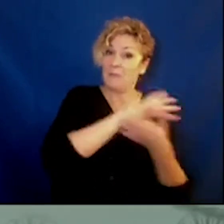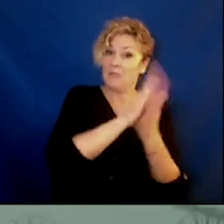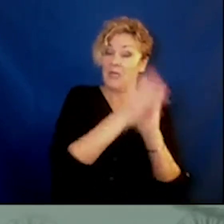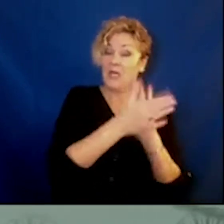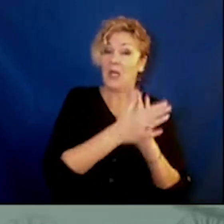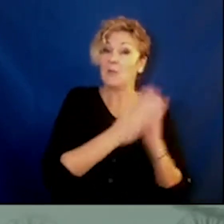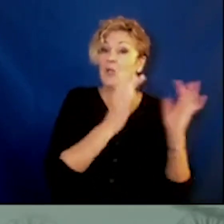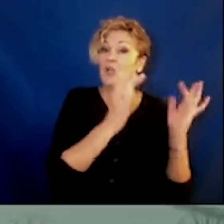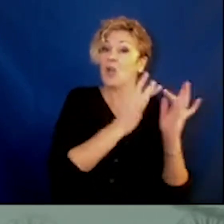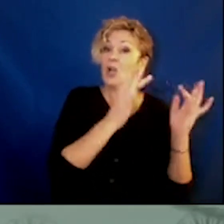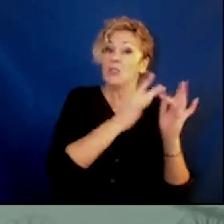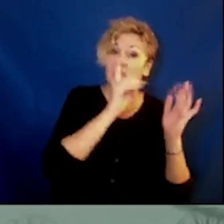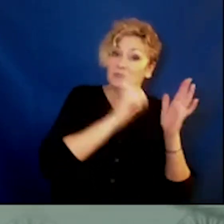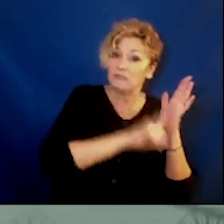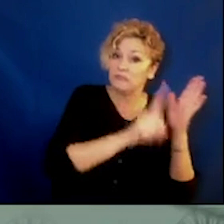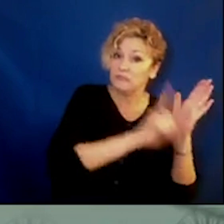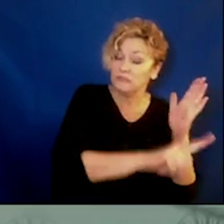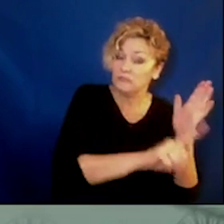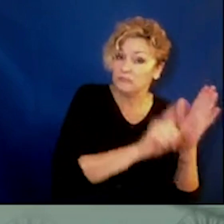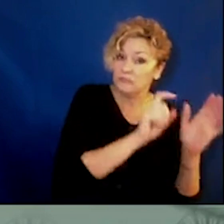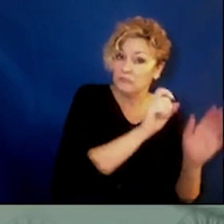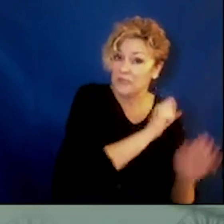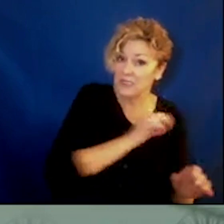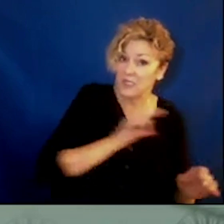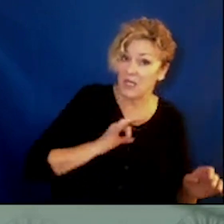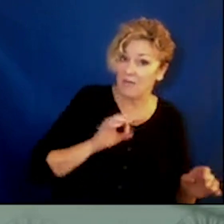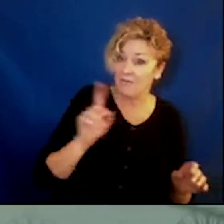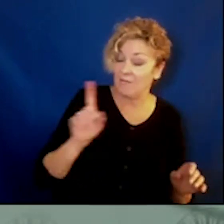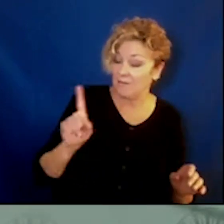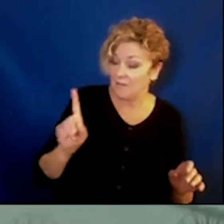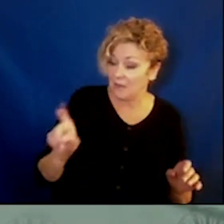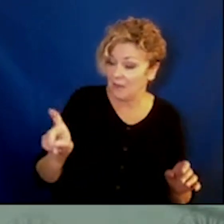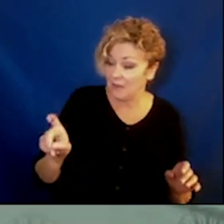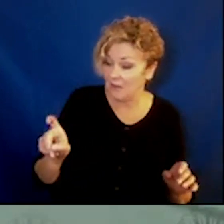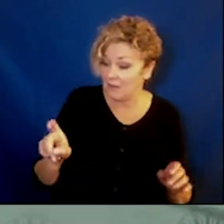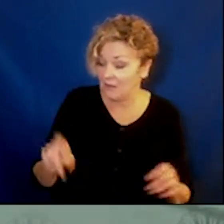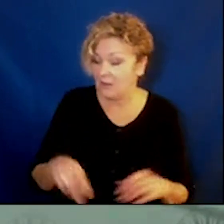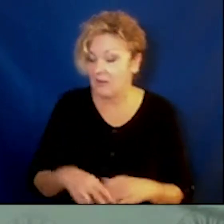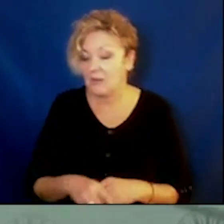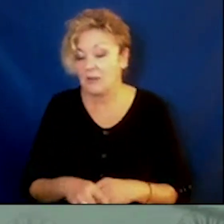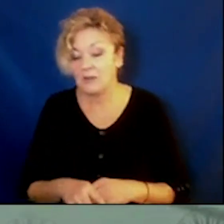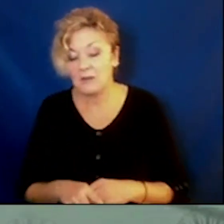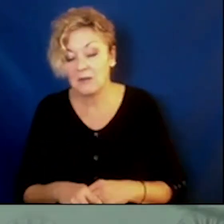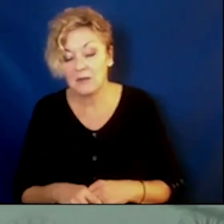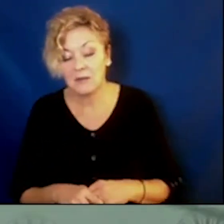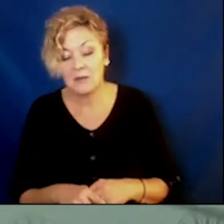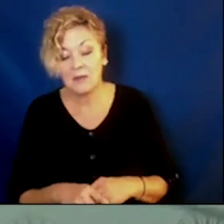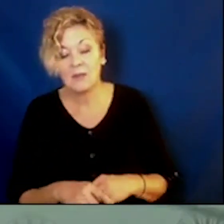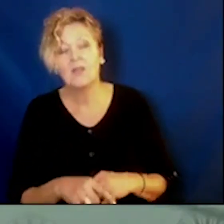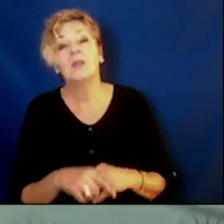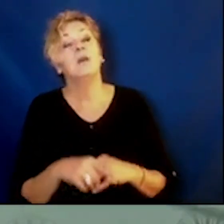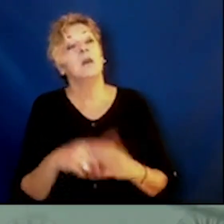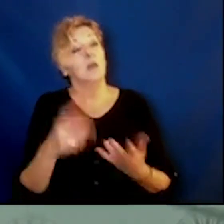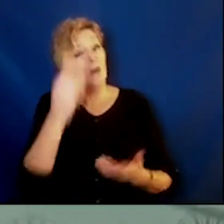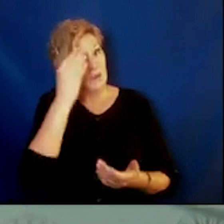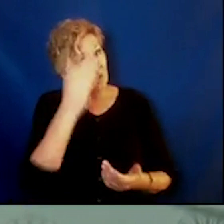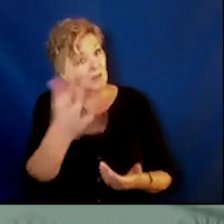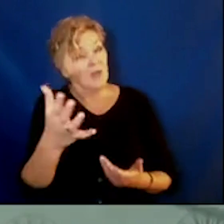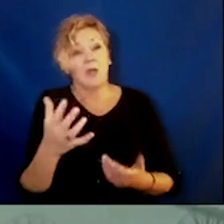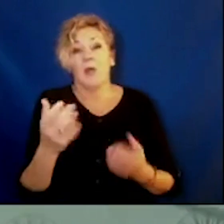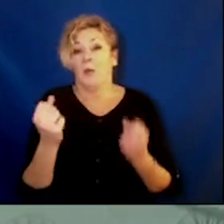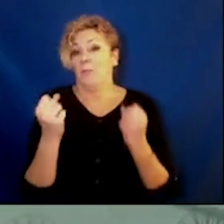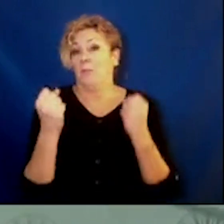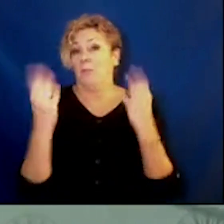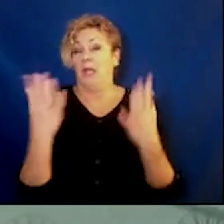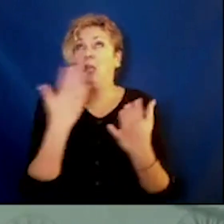are people being moved out of the healthcare system right now, those who give immunizations or vaccines, are they being moved out of those positions right now